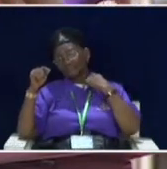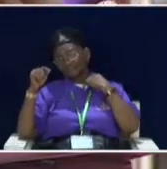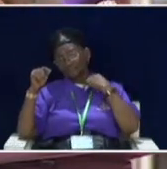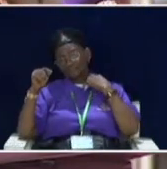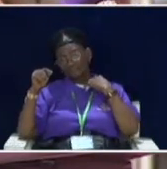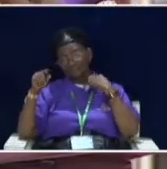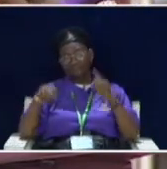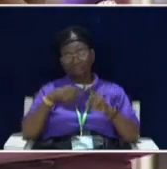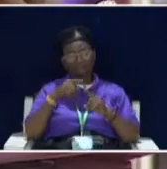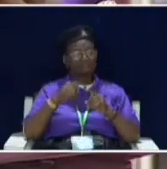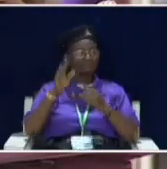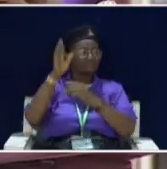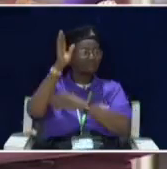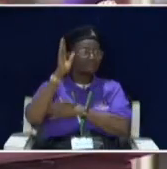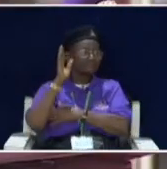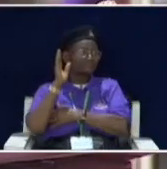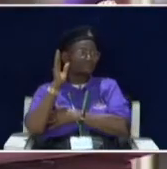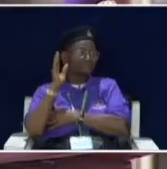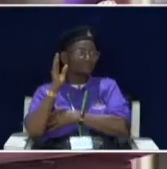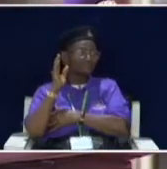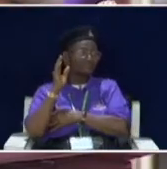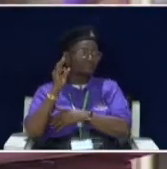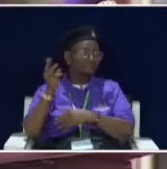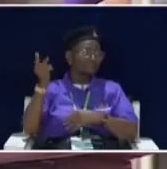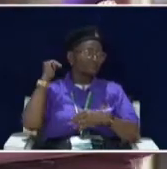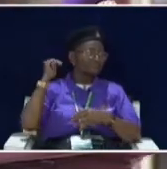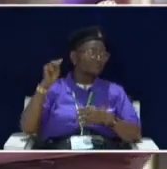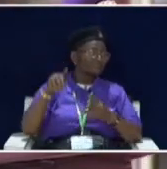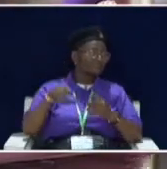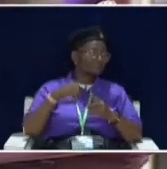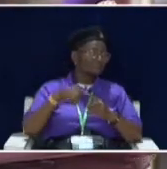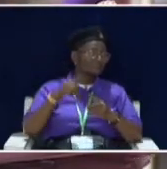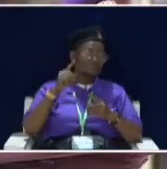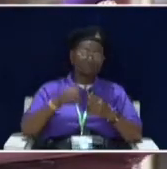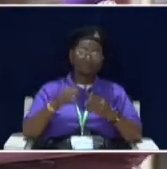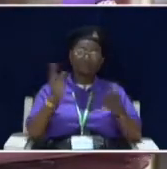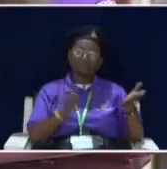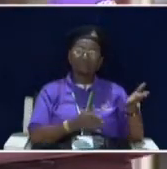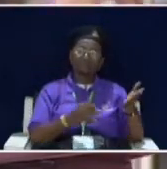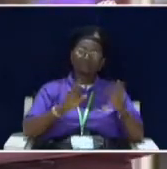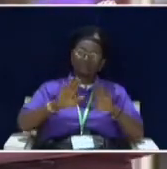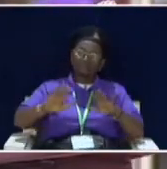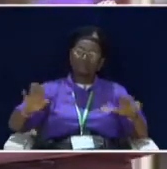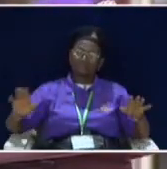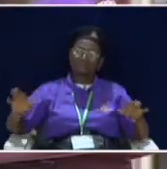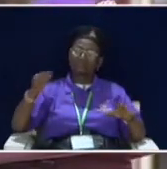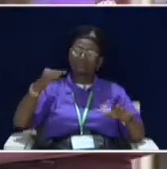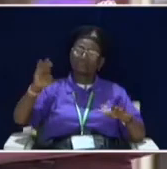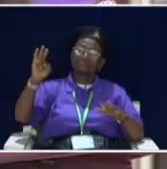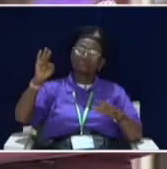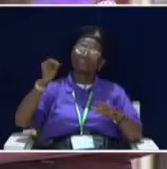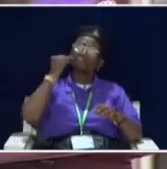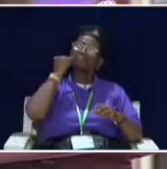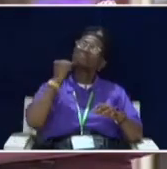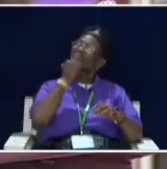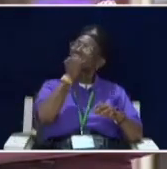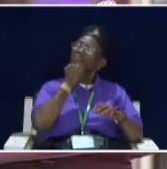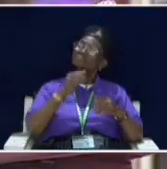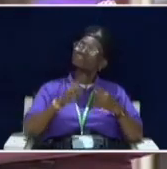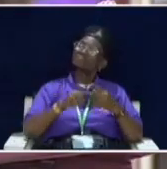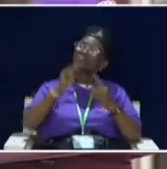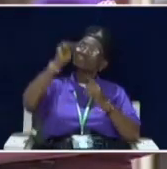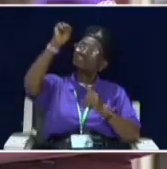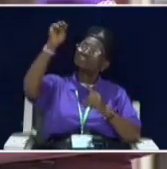When God was about to bring the children of Israel through himself on eagle's wings,